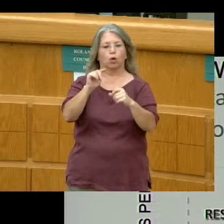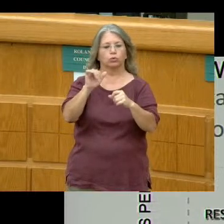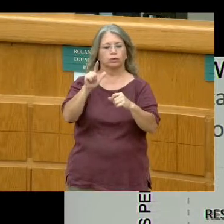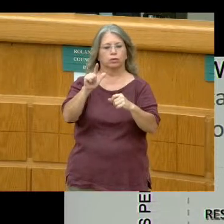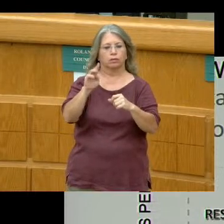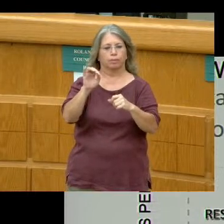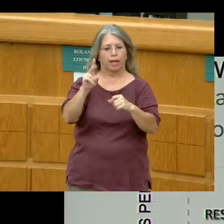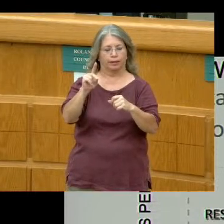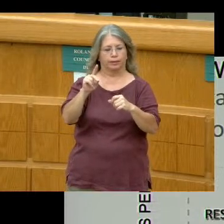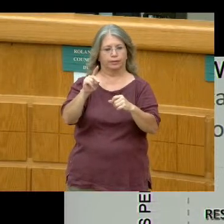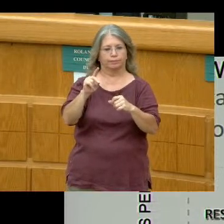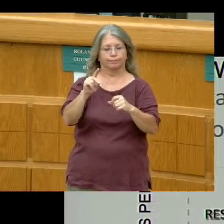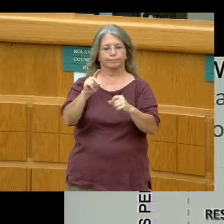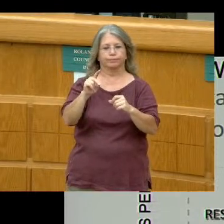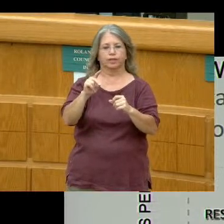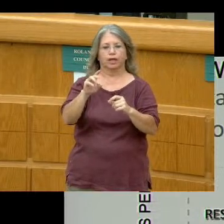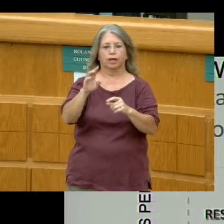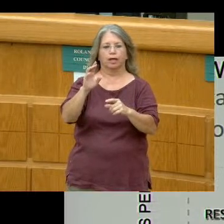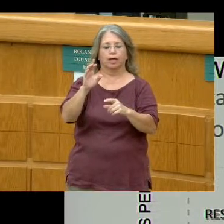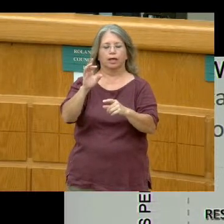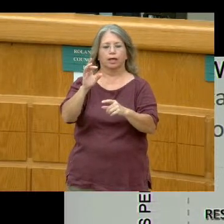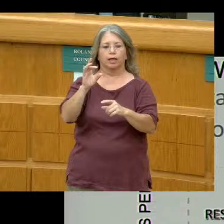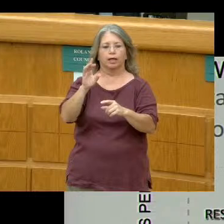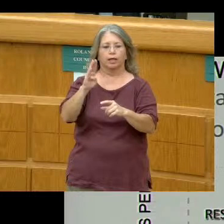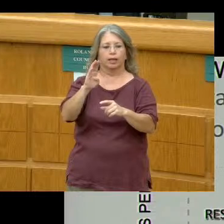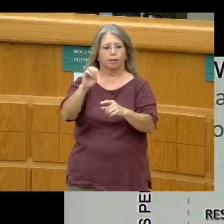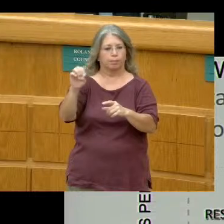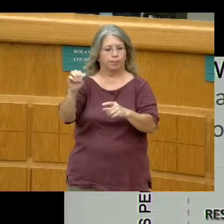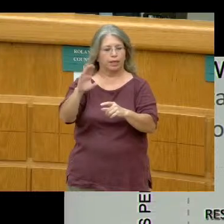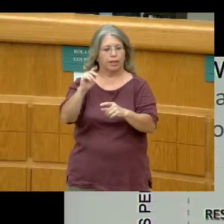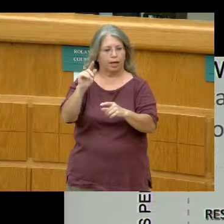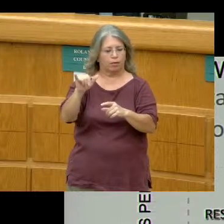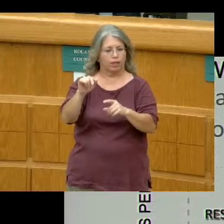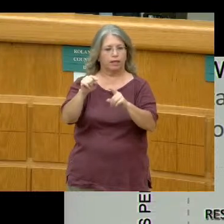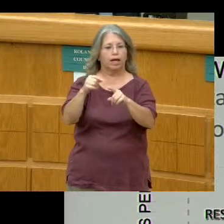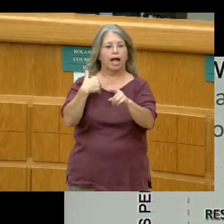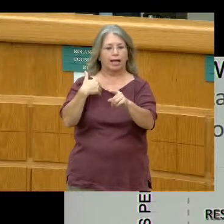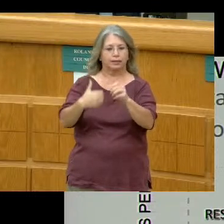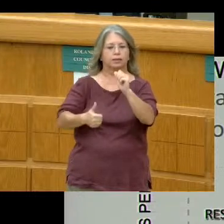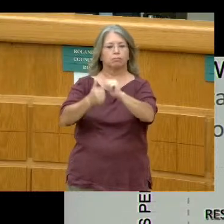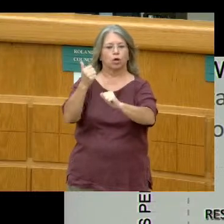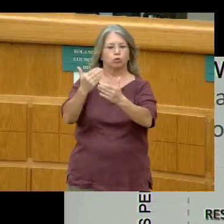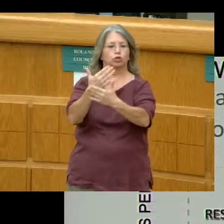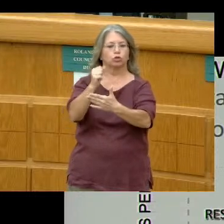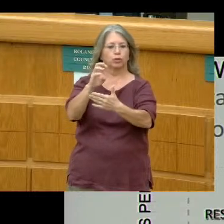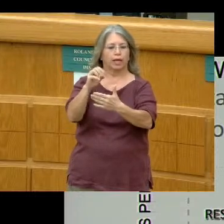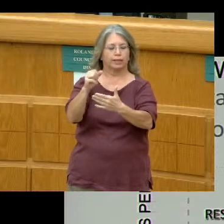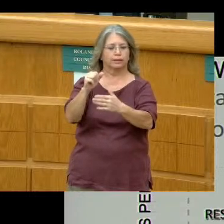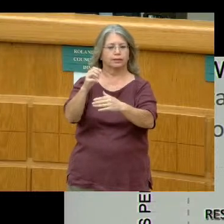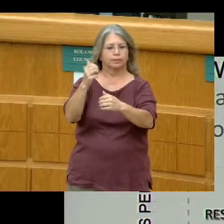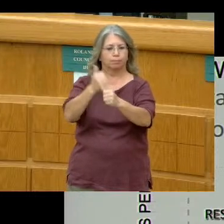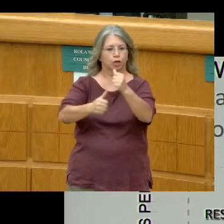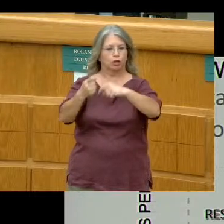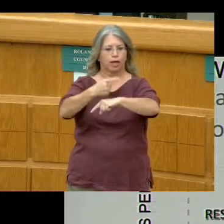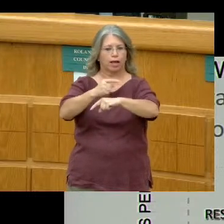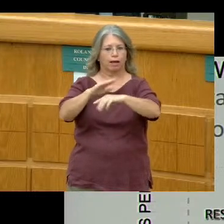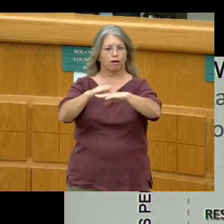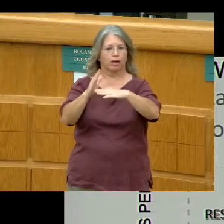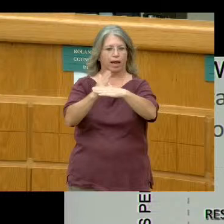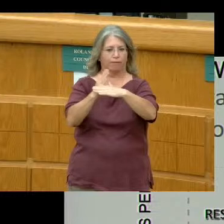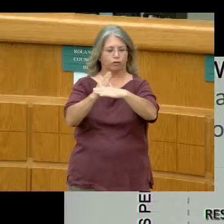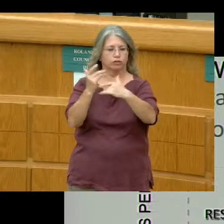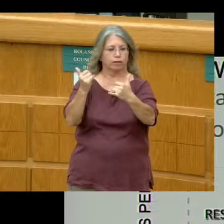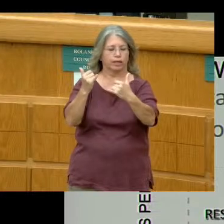bend? We have B County with the most new cases per day on average right now, and it's trending upwards.